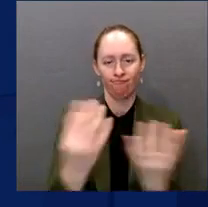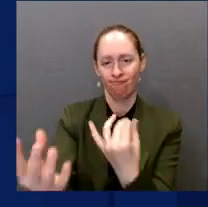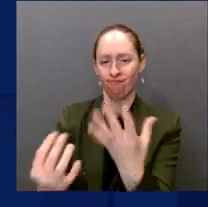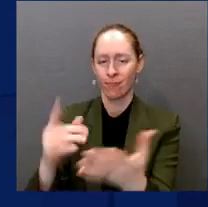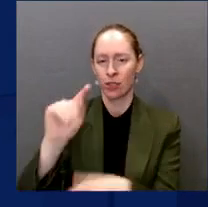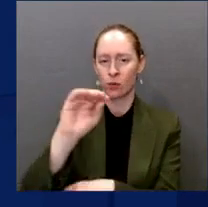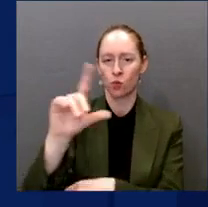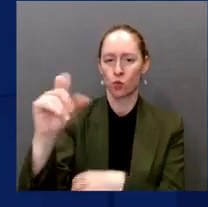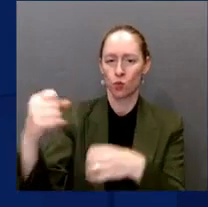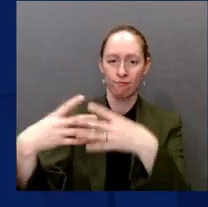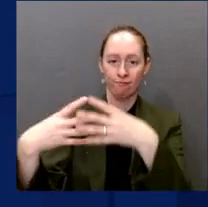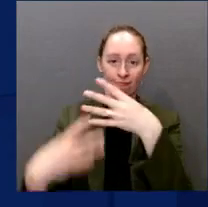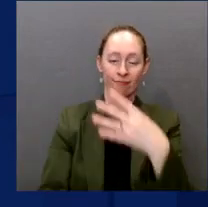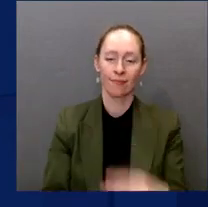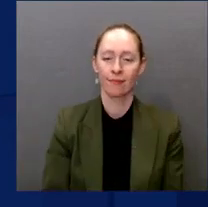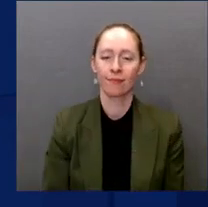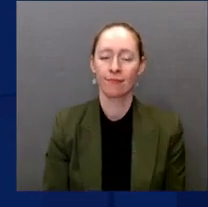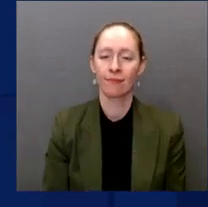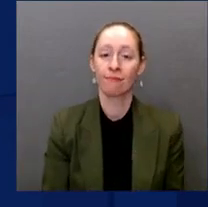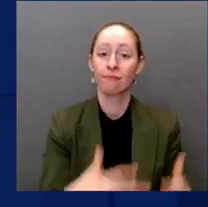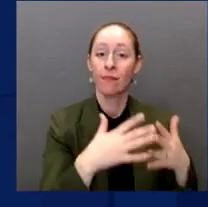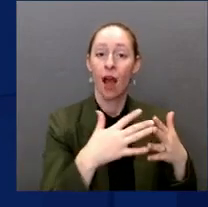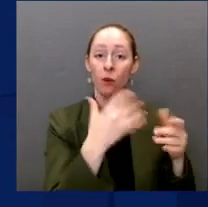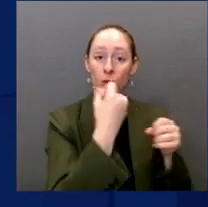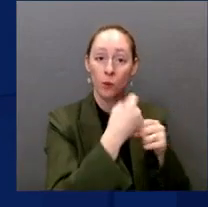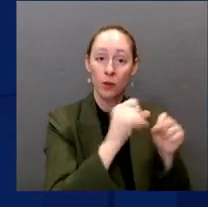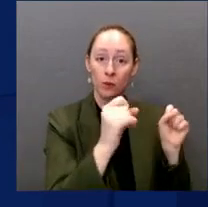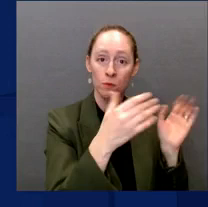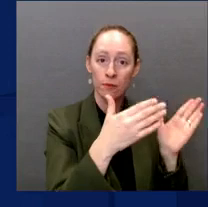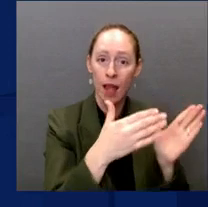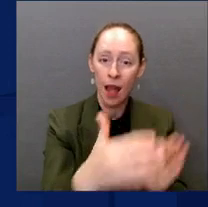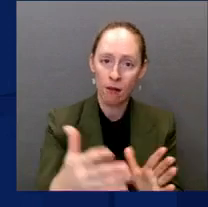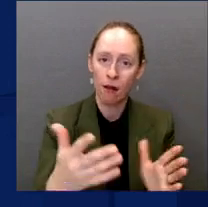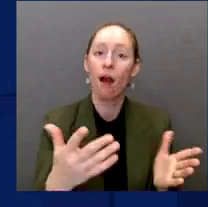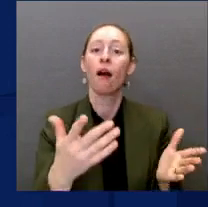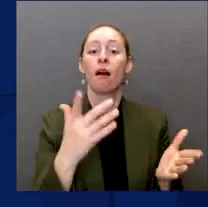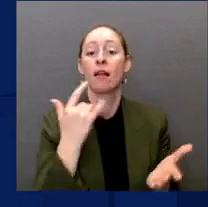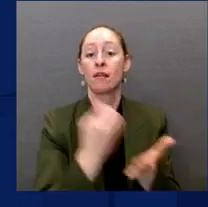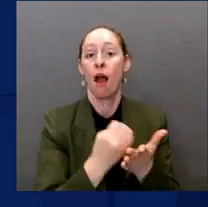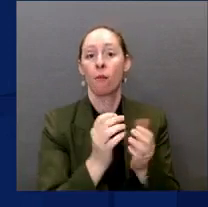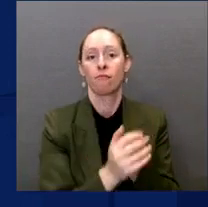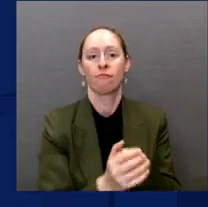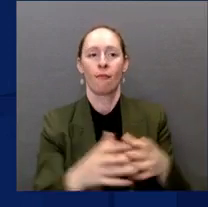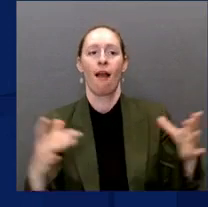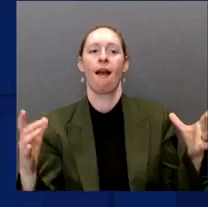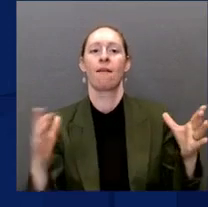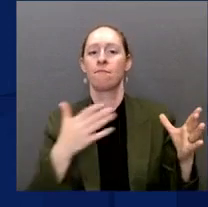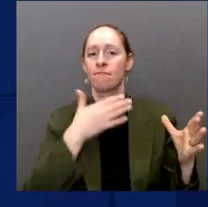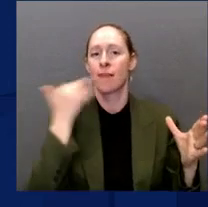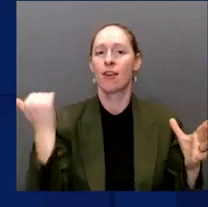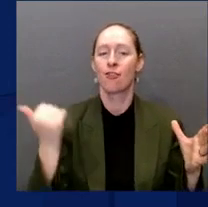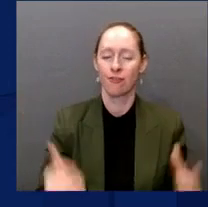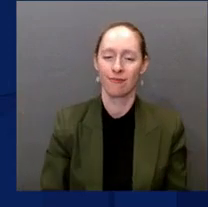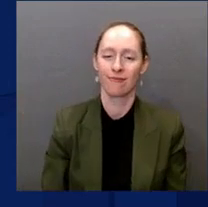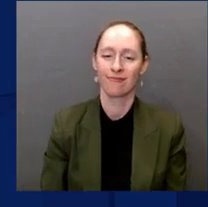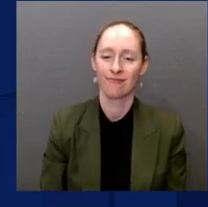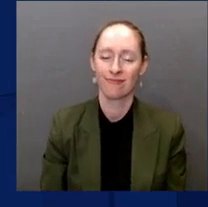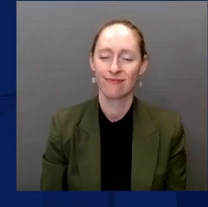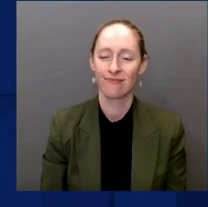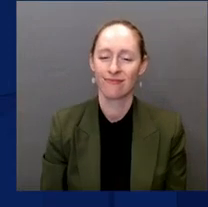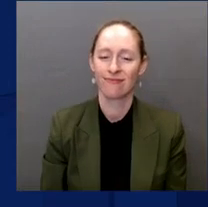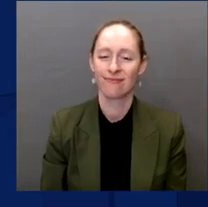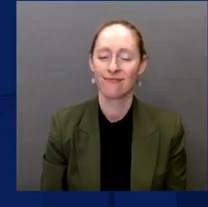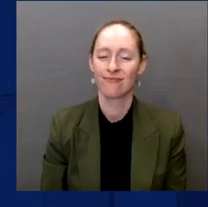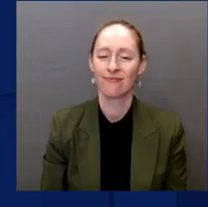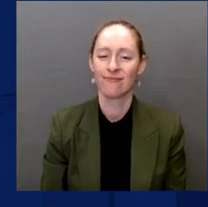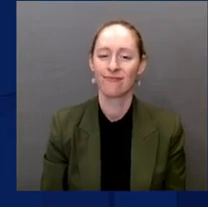economy is turning around, a high level of food insecurity we saw as the pandemic is down. But despite the progress, 1 in 10